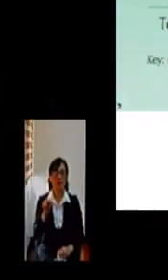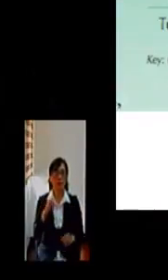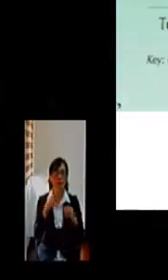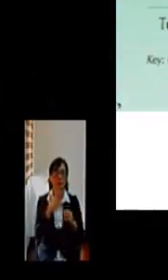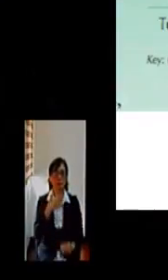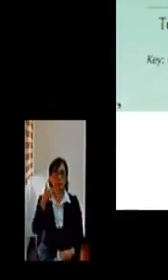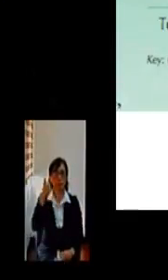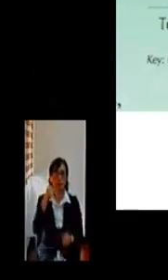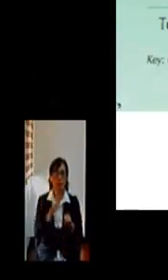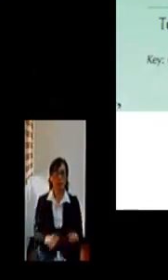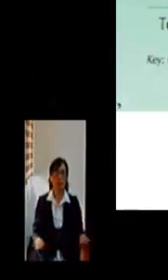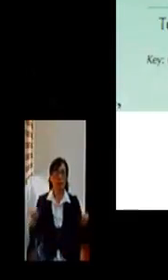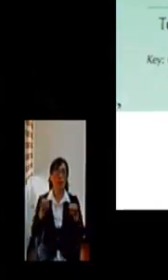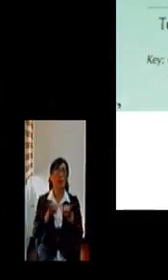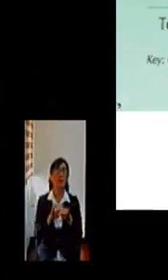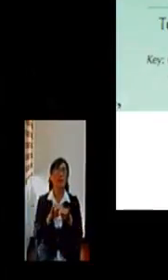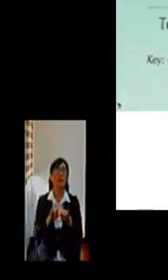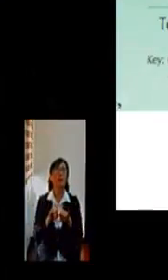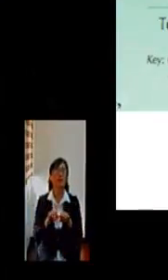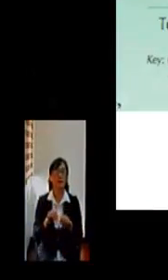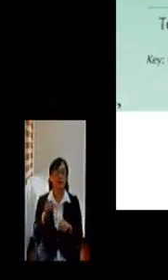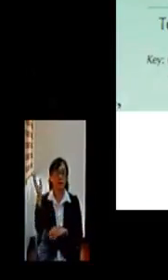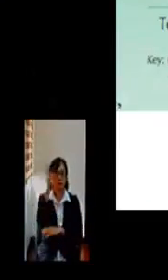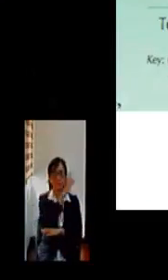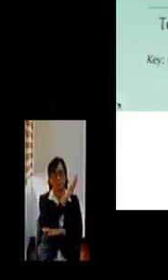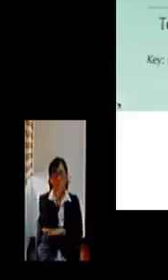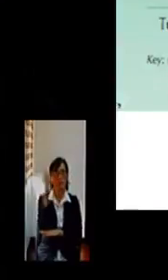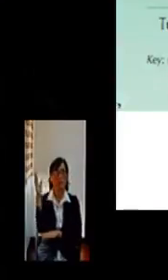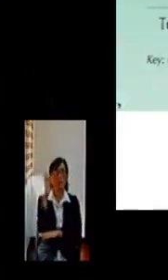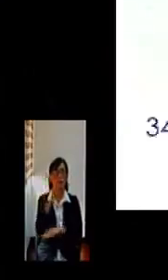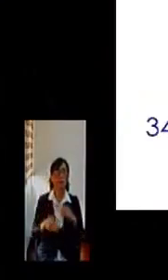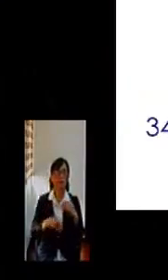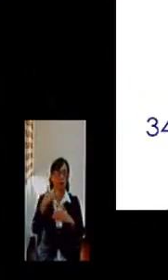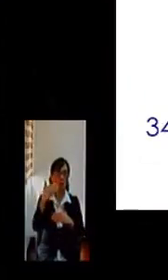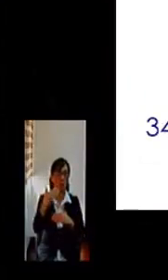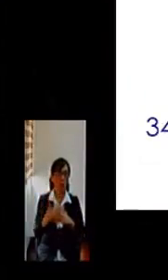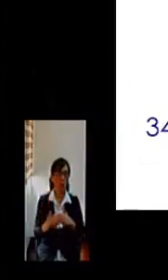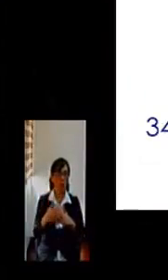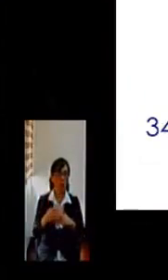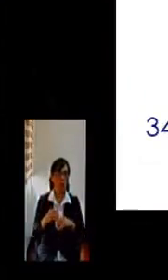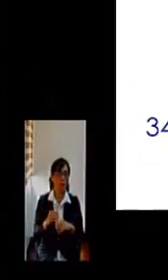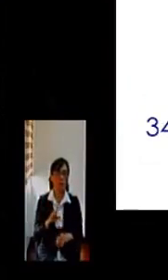important habitat type would be the forest, and next would be the wetlands.